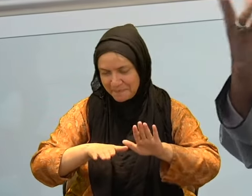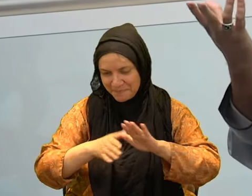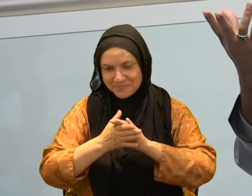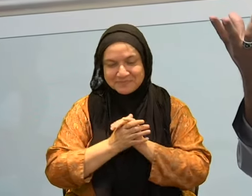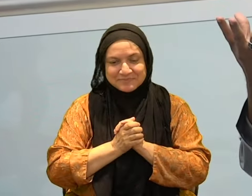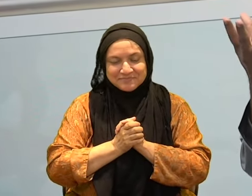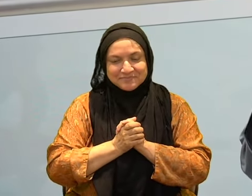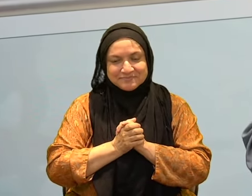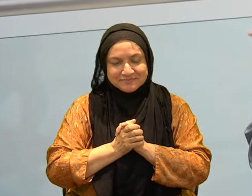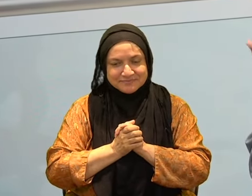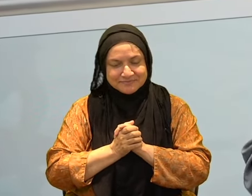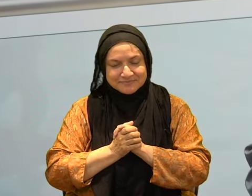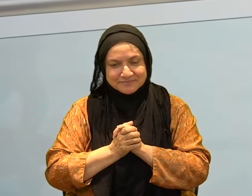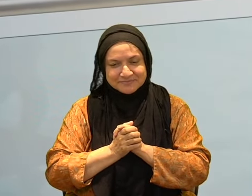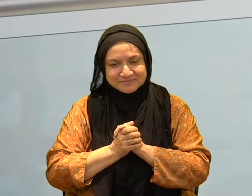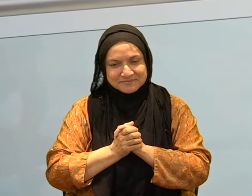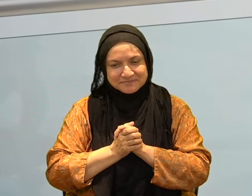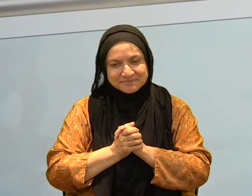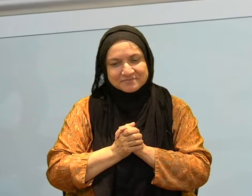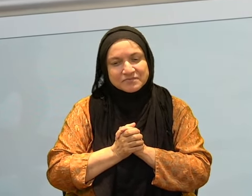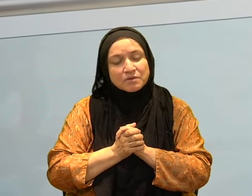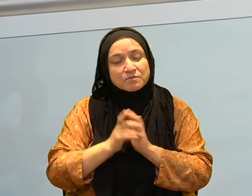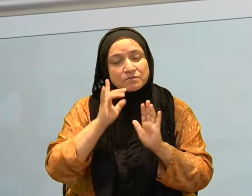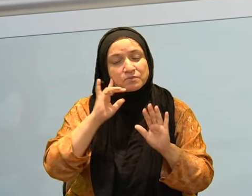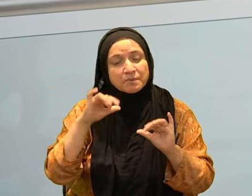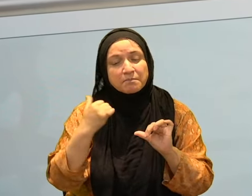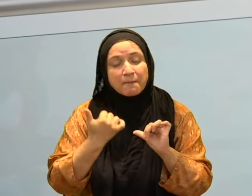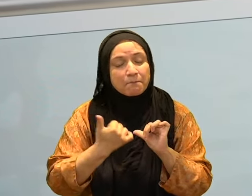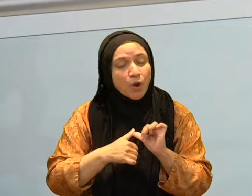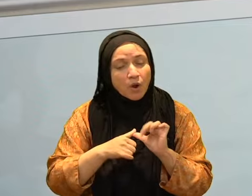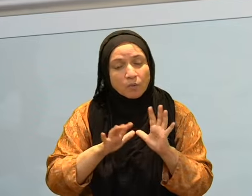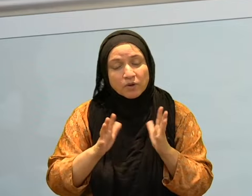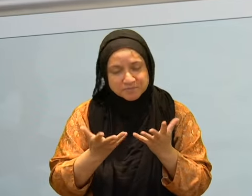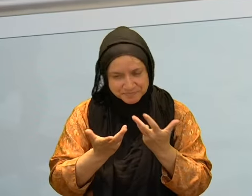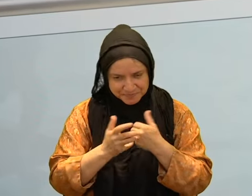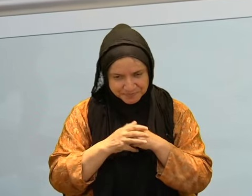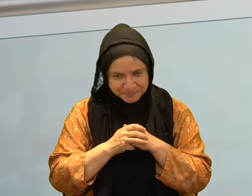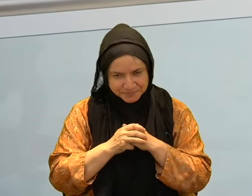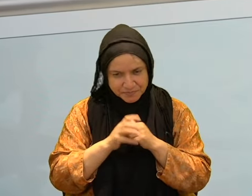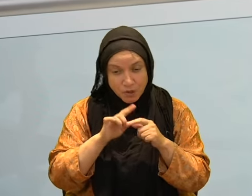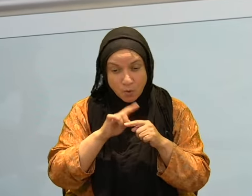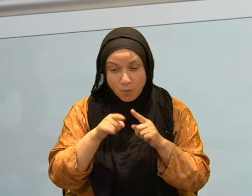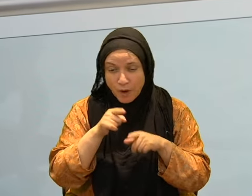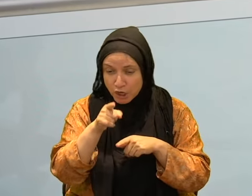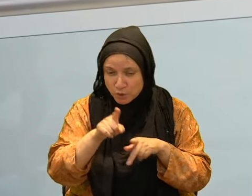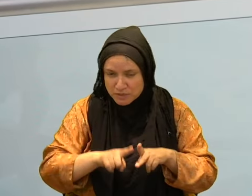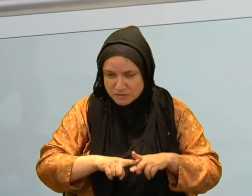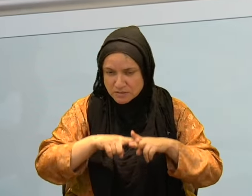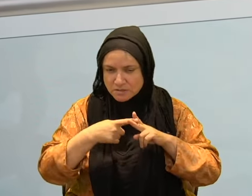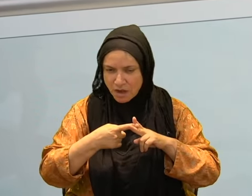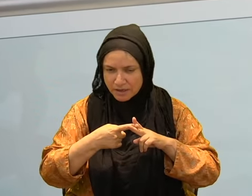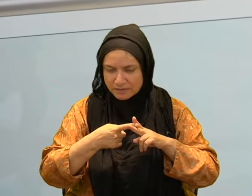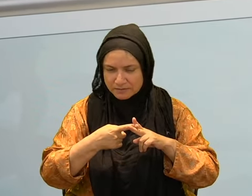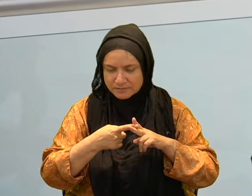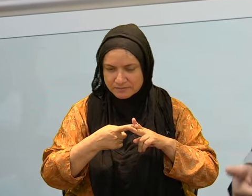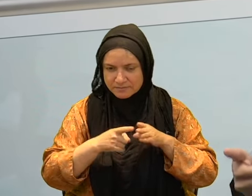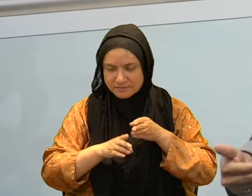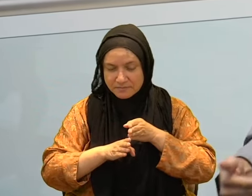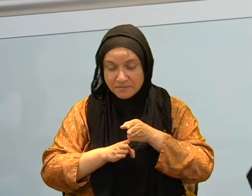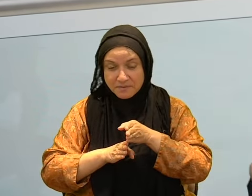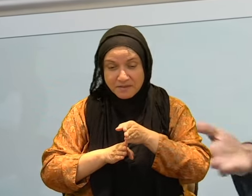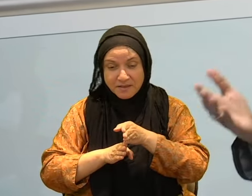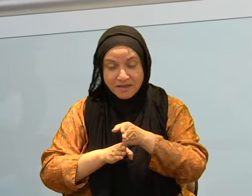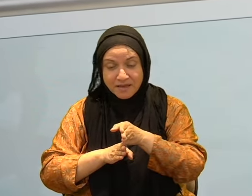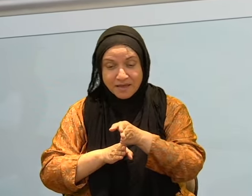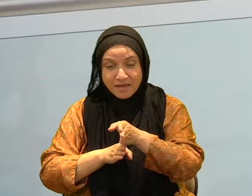Because once you open that door, who's going to close it? Who's going to stop you? You've justified your